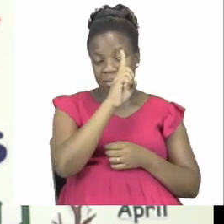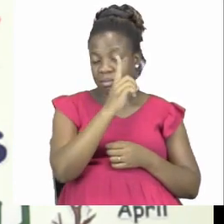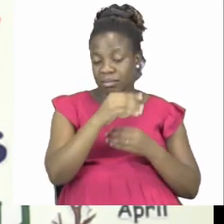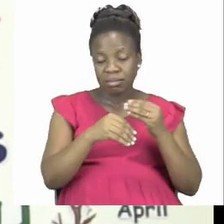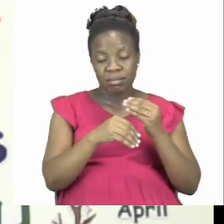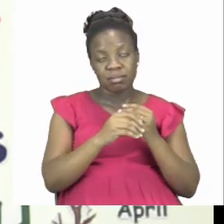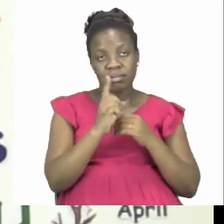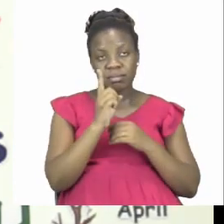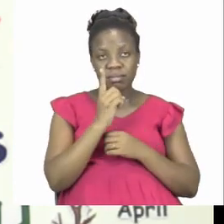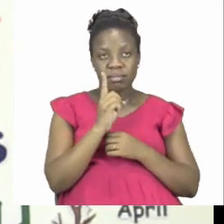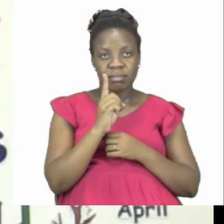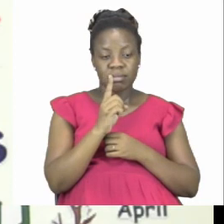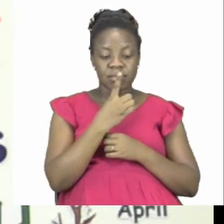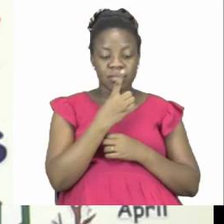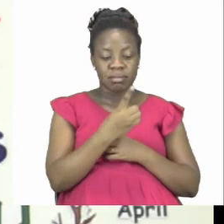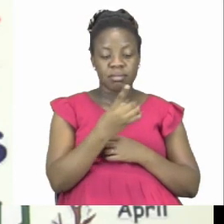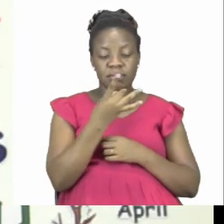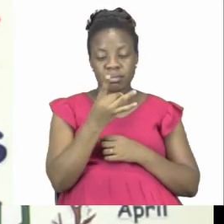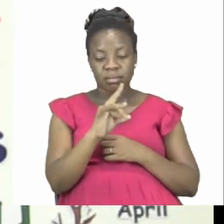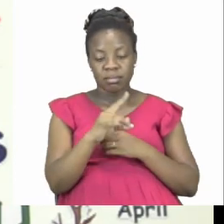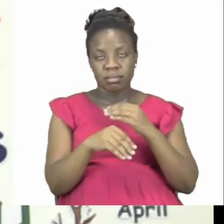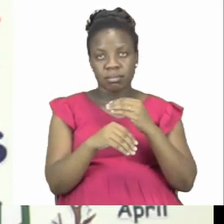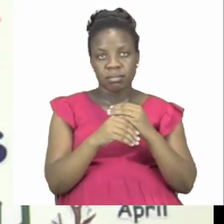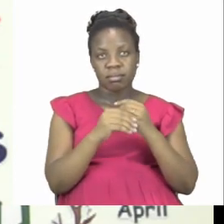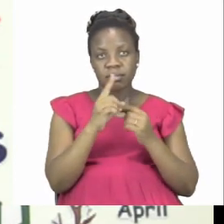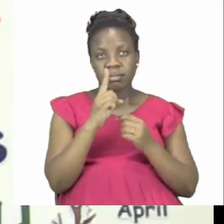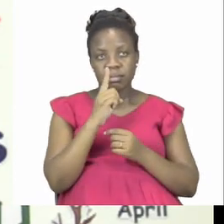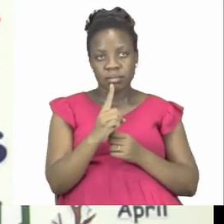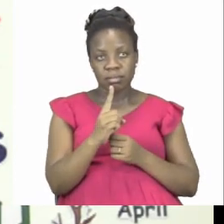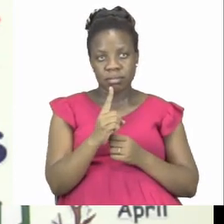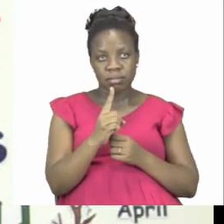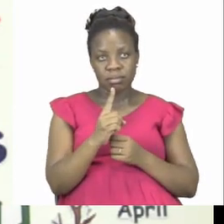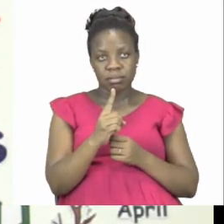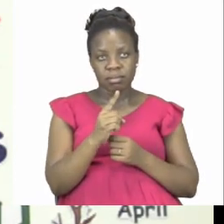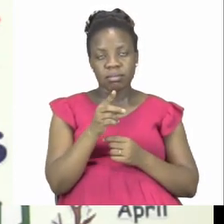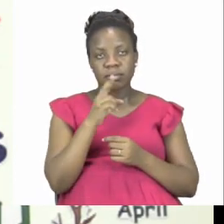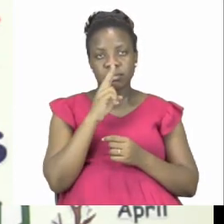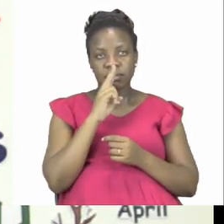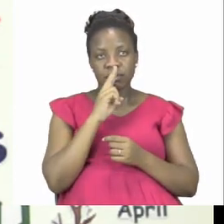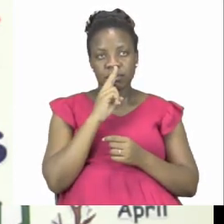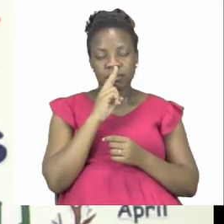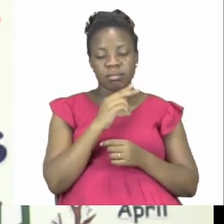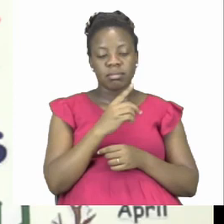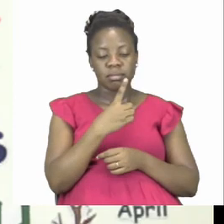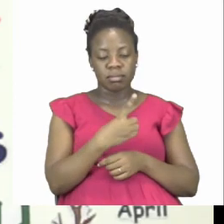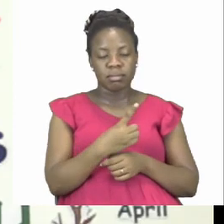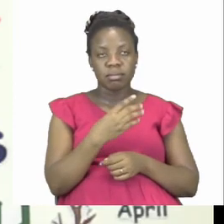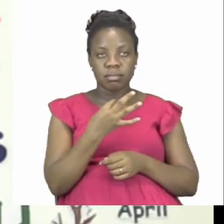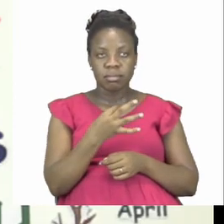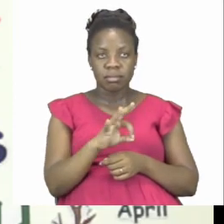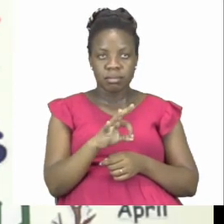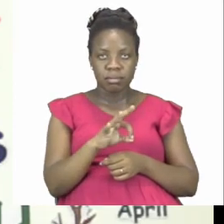this 1 that is waiting for us. So we say plus 1. 18 plus